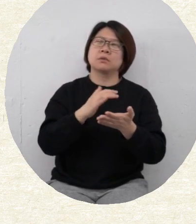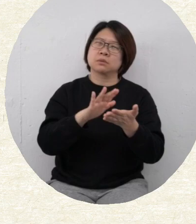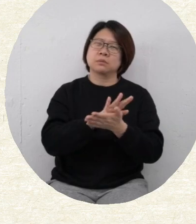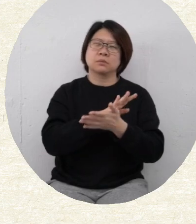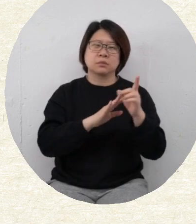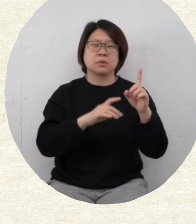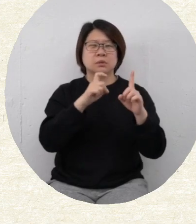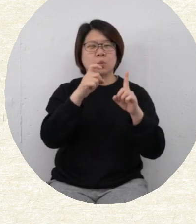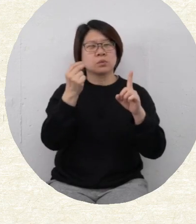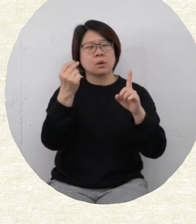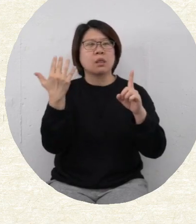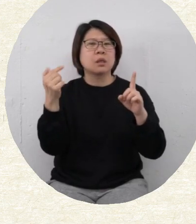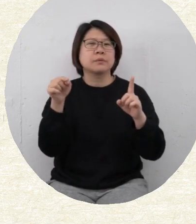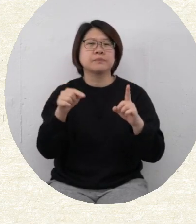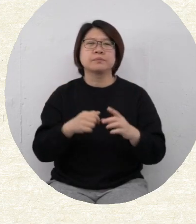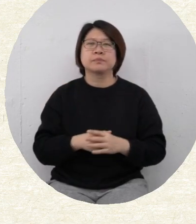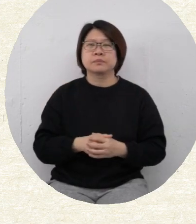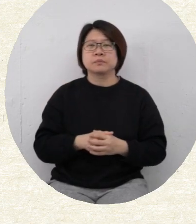Yeah.